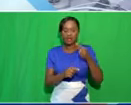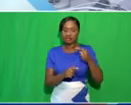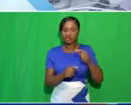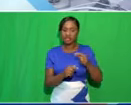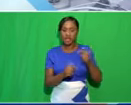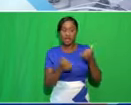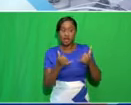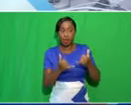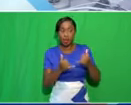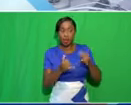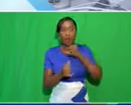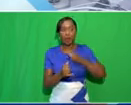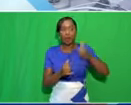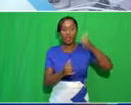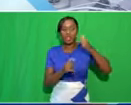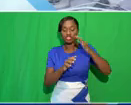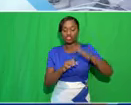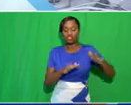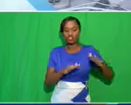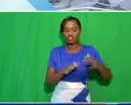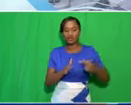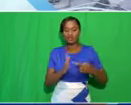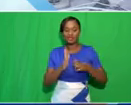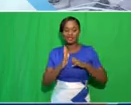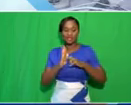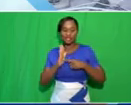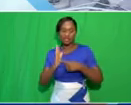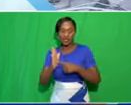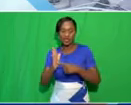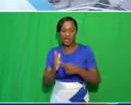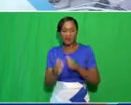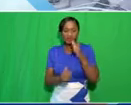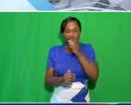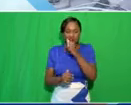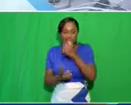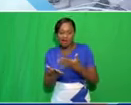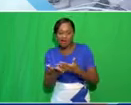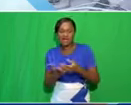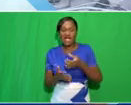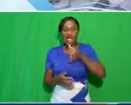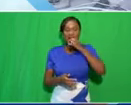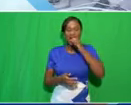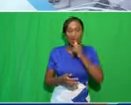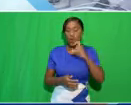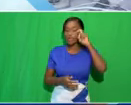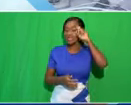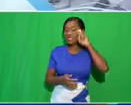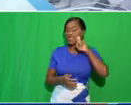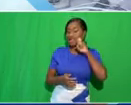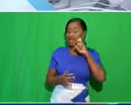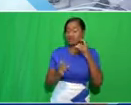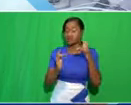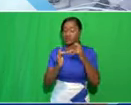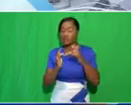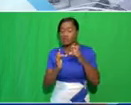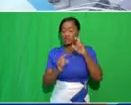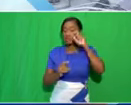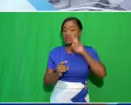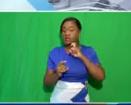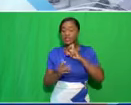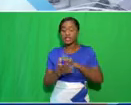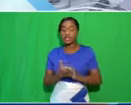like alcohol, exposure to drugs and alcohol, bullying, sex and cyber sex. We